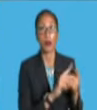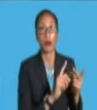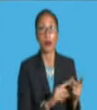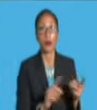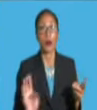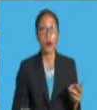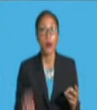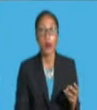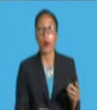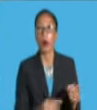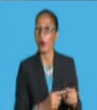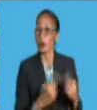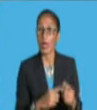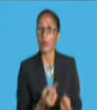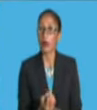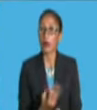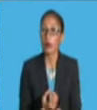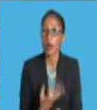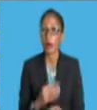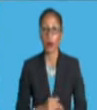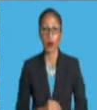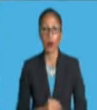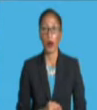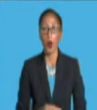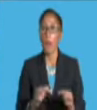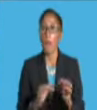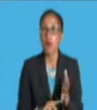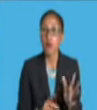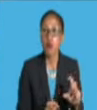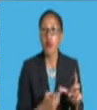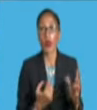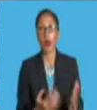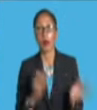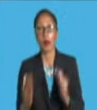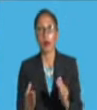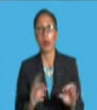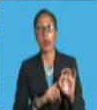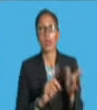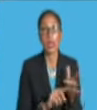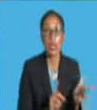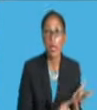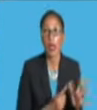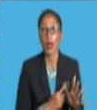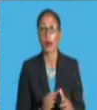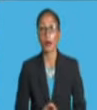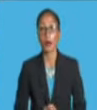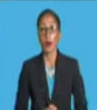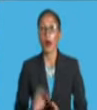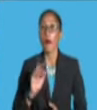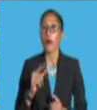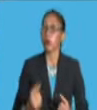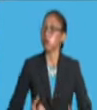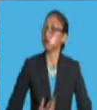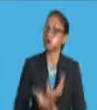Bua, Nambawalu, Sabu, Loa, Budabay, Tukavesi, Gila Tavuni, and Matei for their